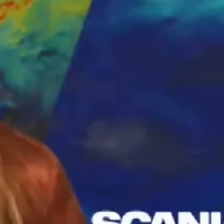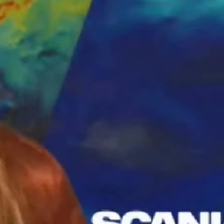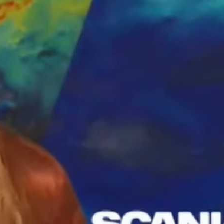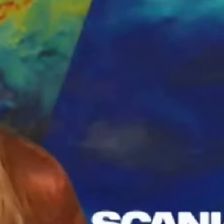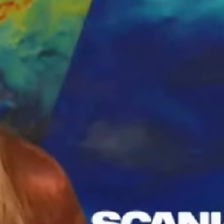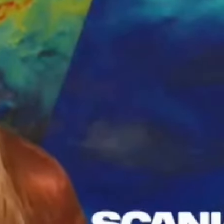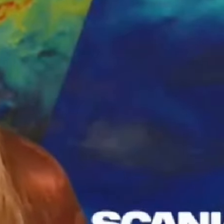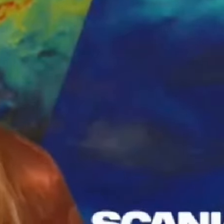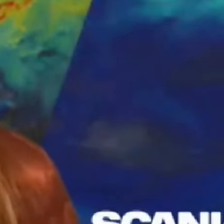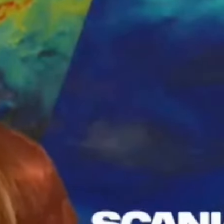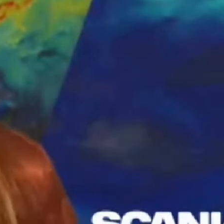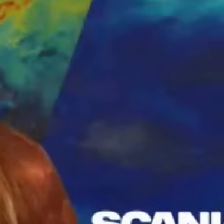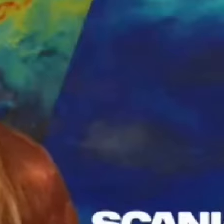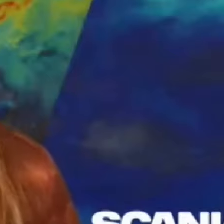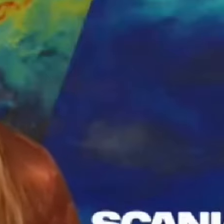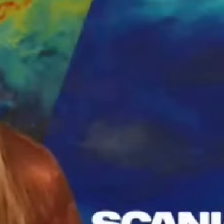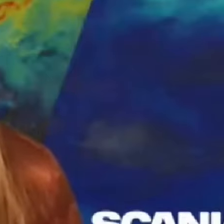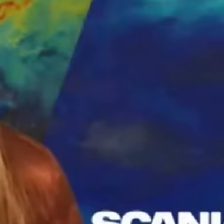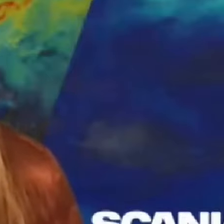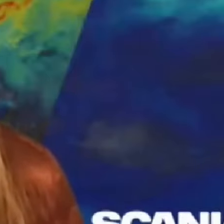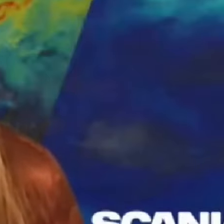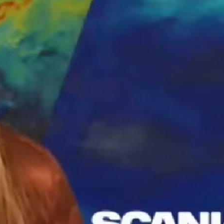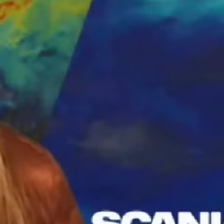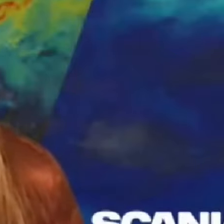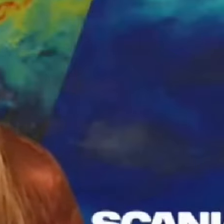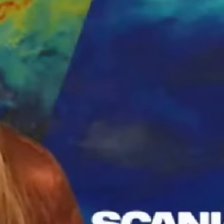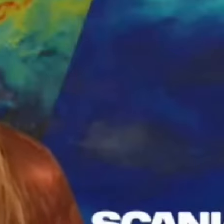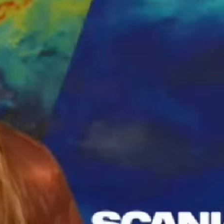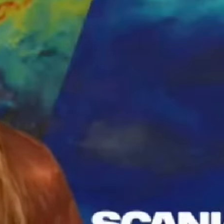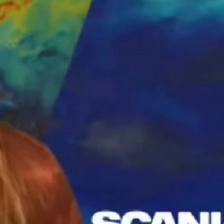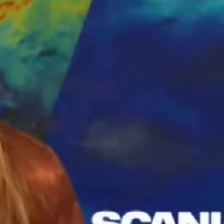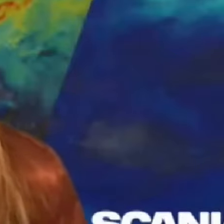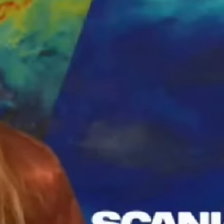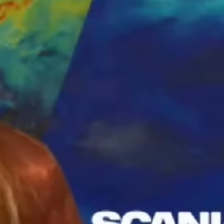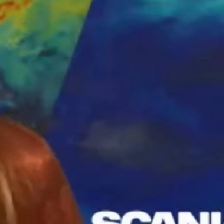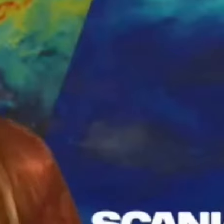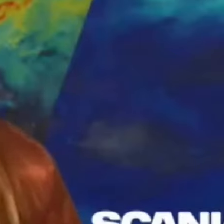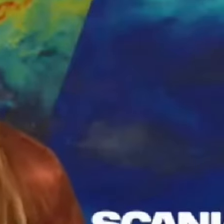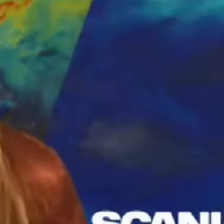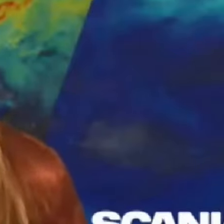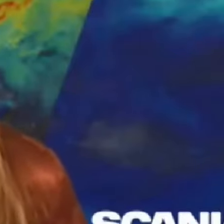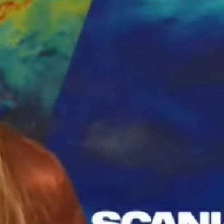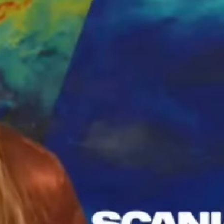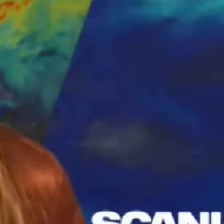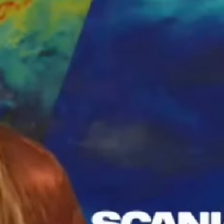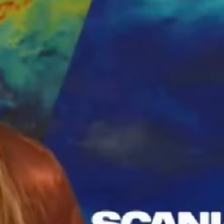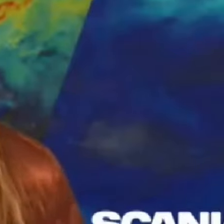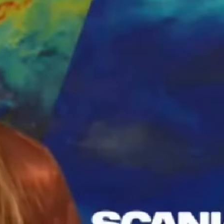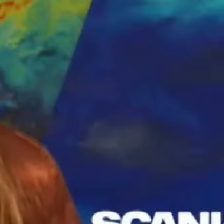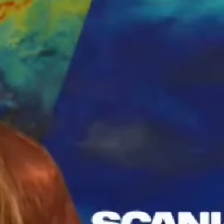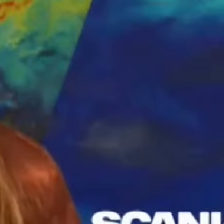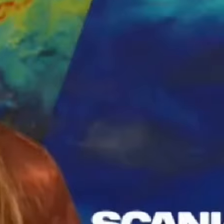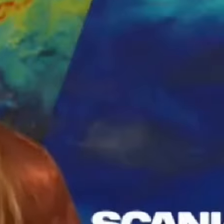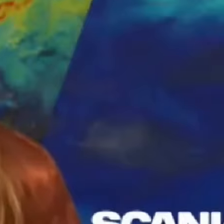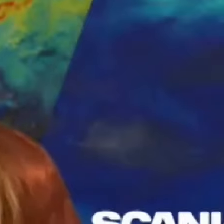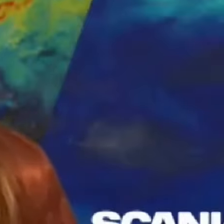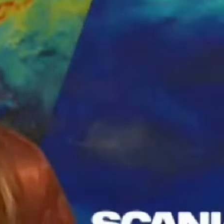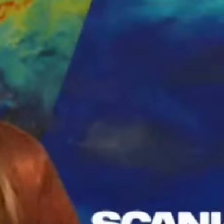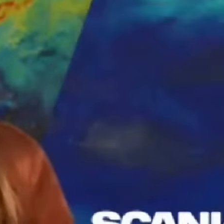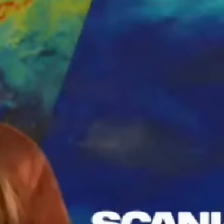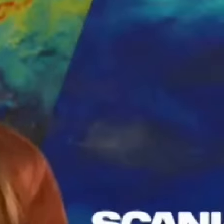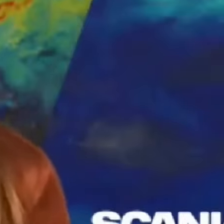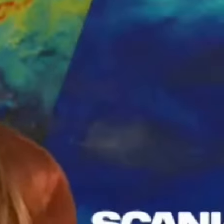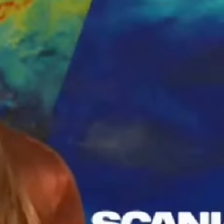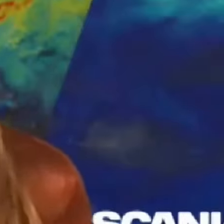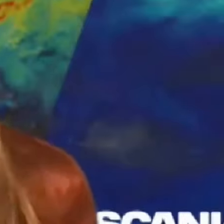know, BlackRock, and all the big investors came out and something like 200 CEOs, and they signed